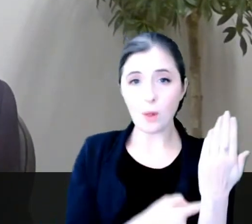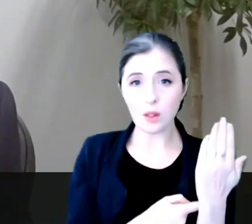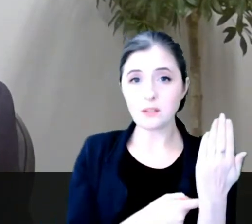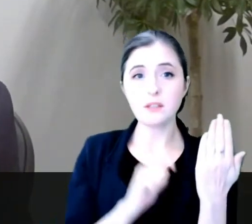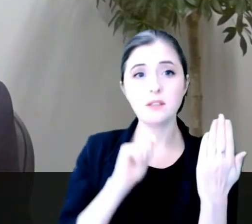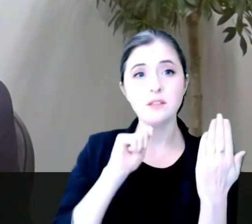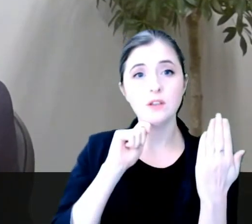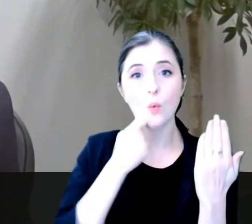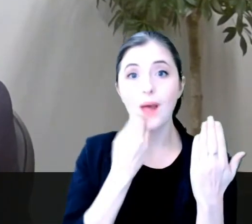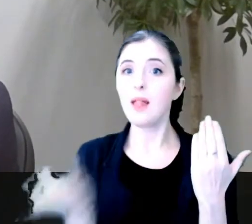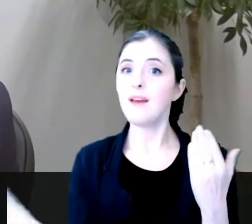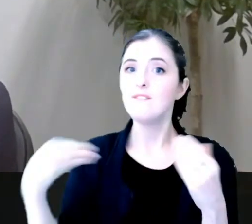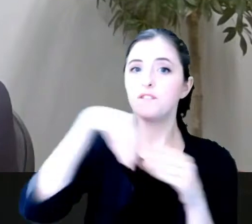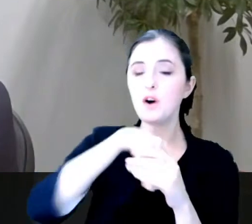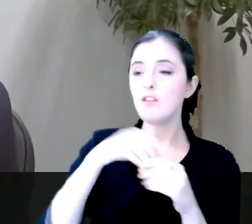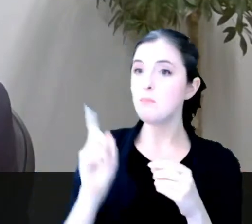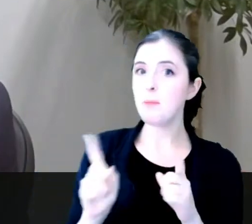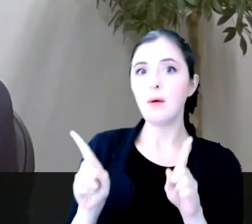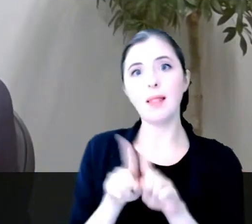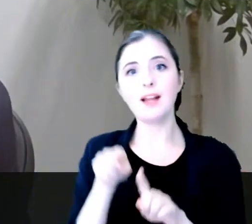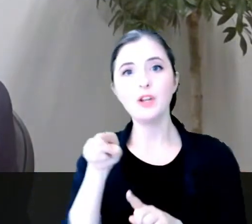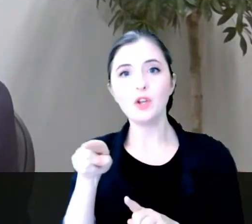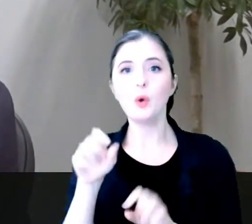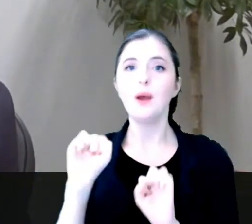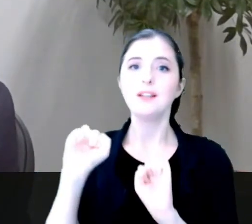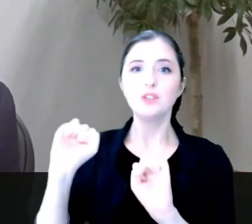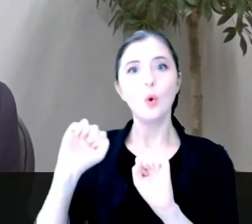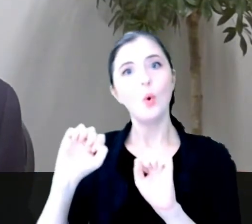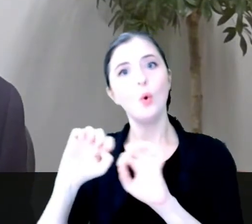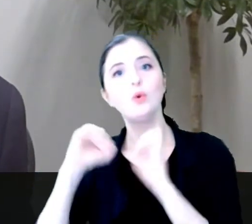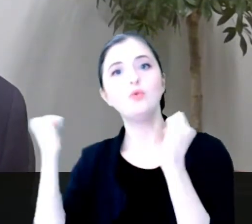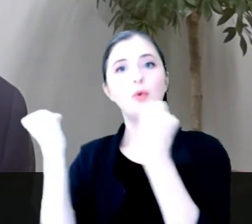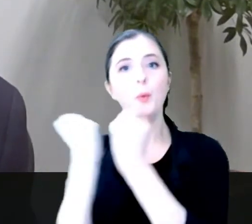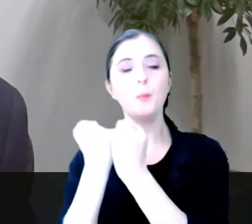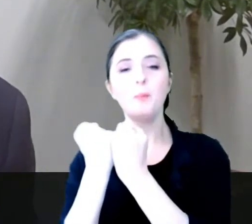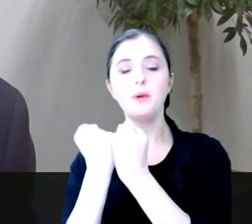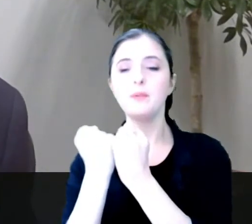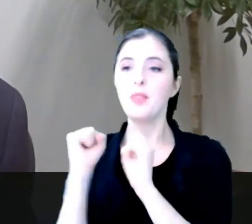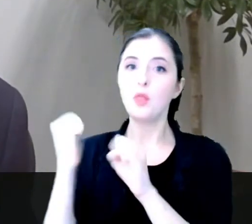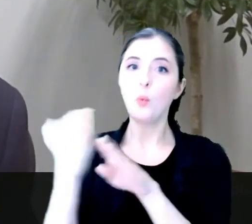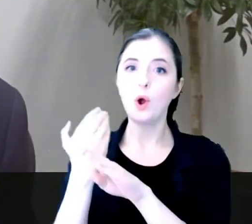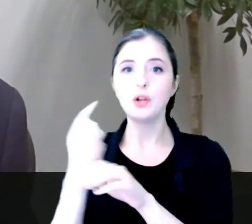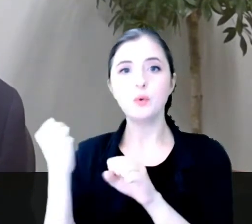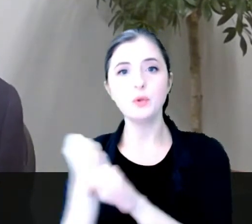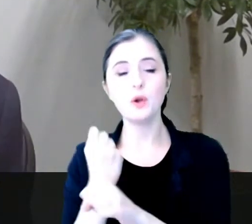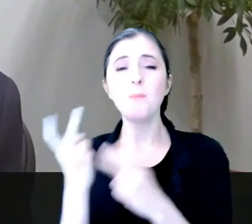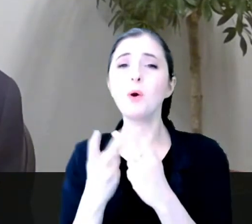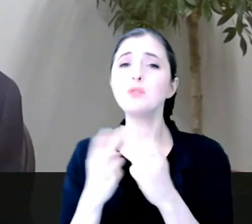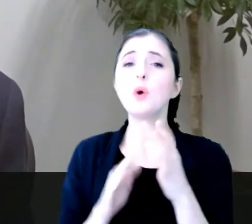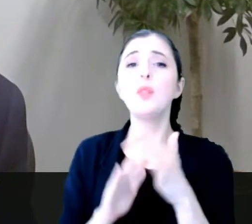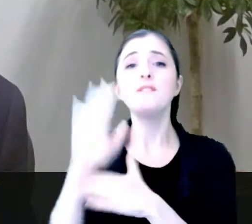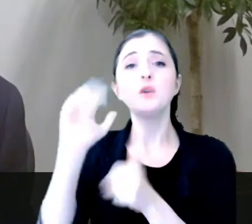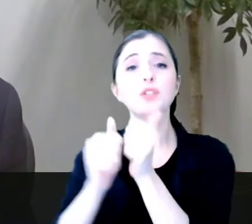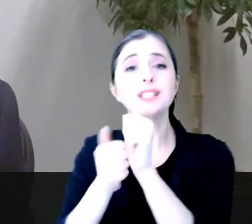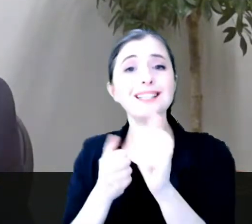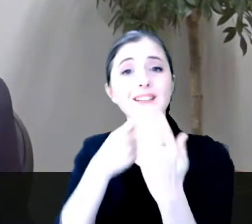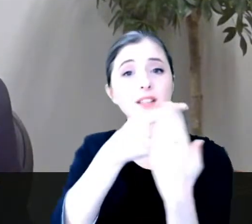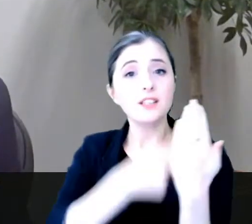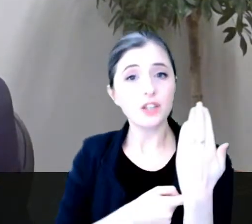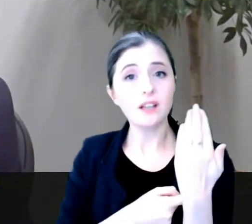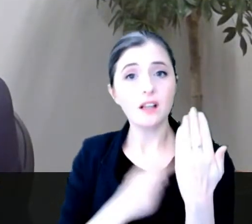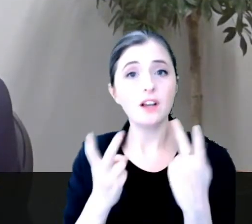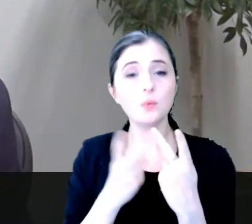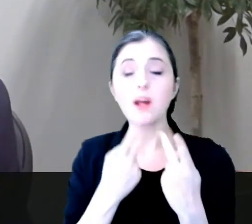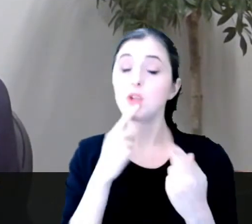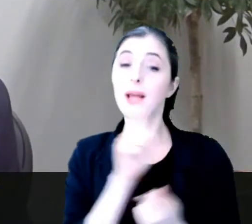you and the group work that your group does, but also in relation to the future skills agenda as well. I had a meeting today